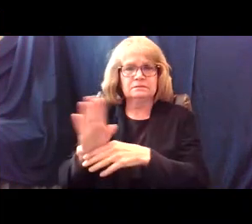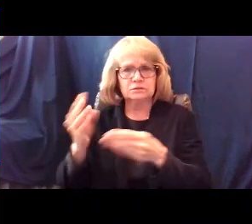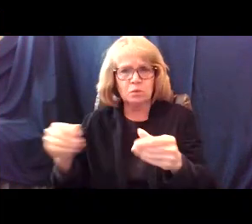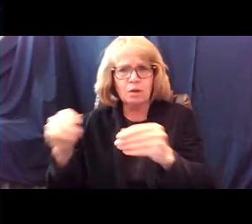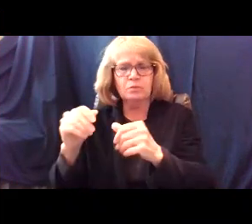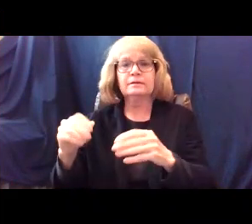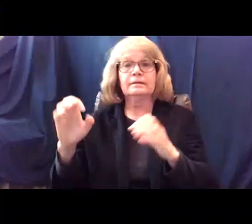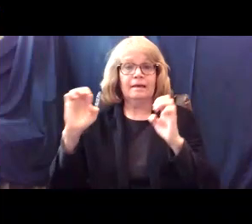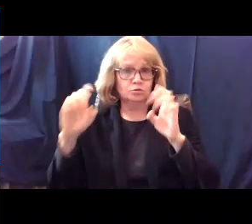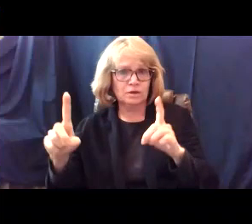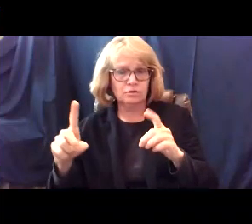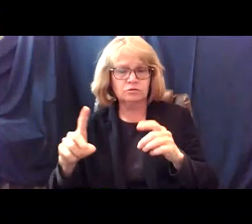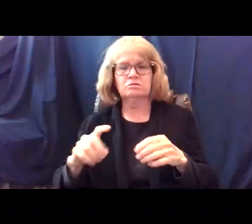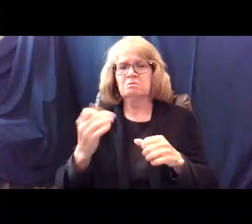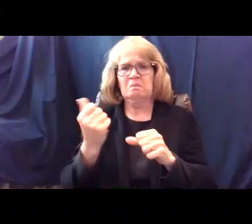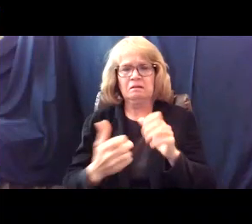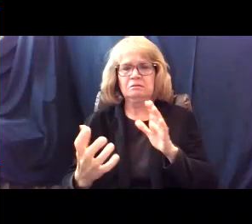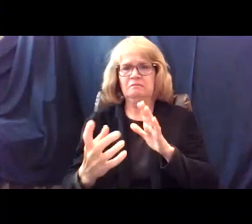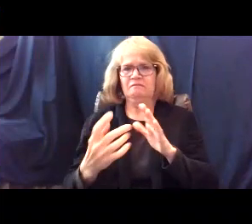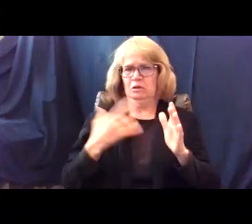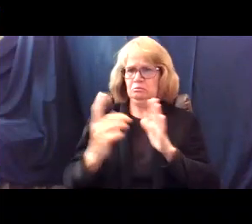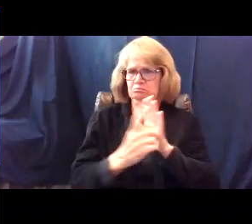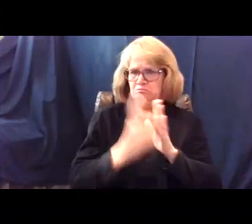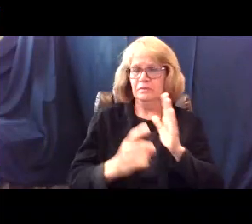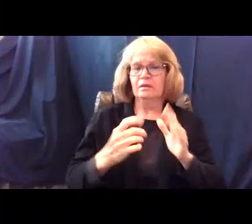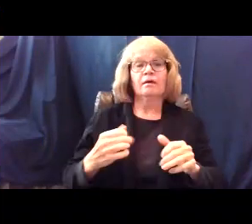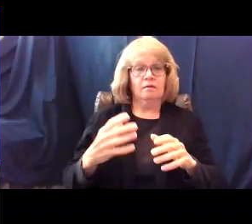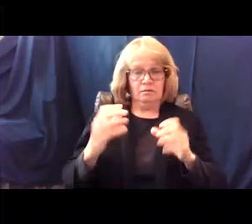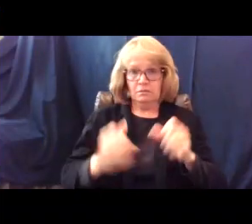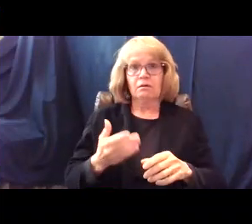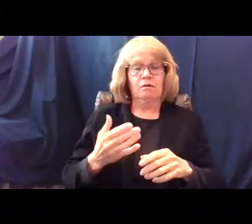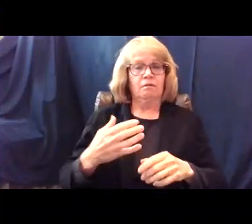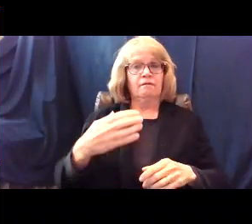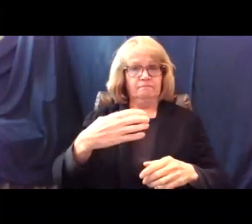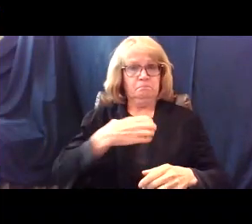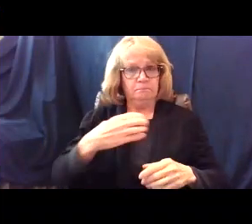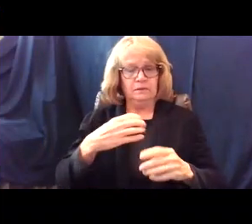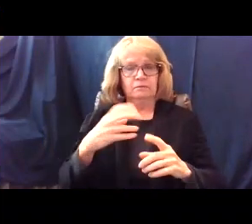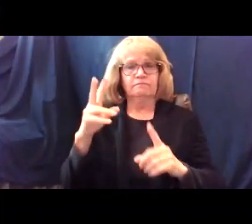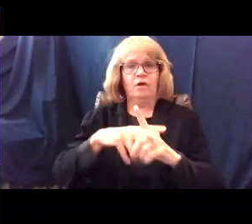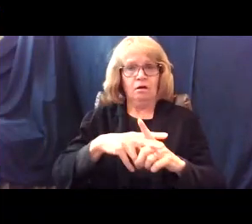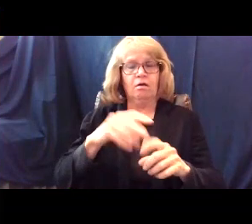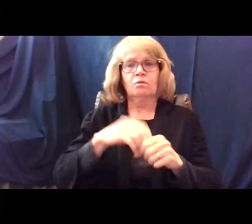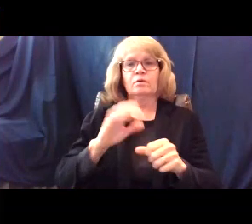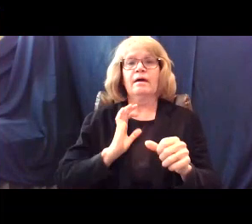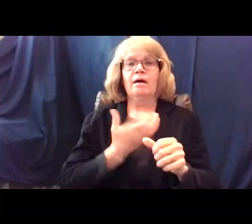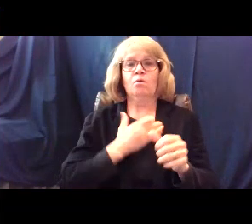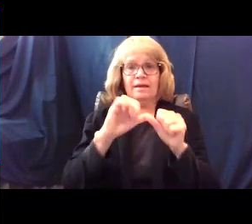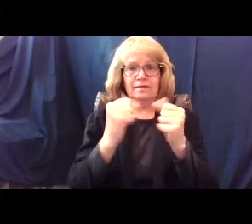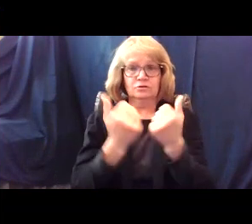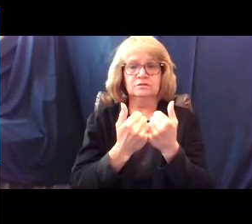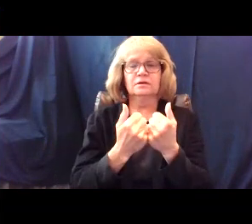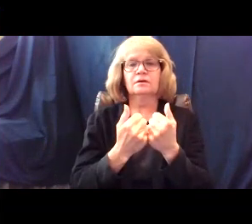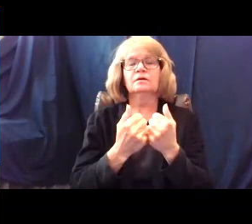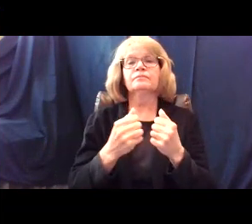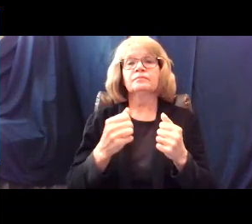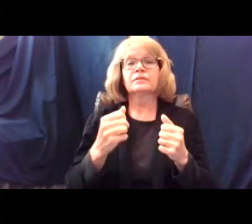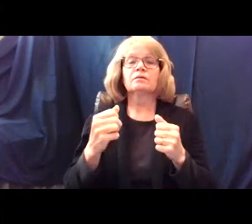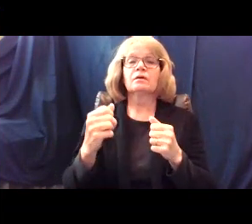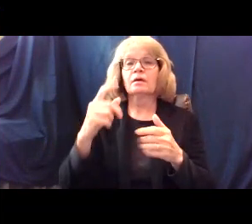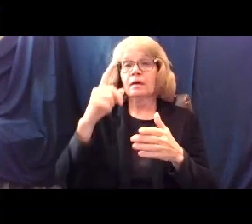education, they can file a complaint with our agency. It's completely free to do so. And a neutral investigator will look into